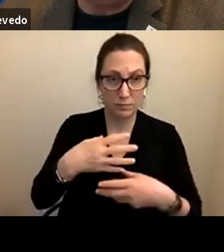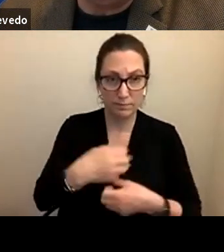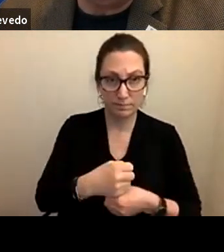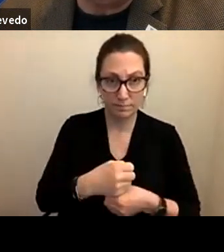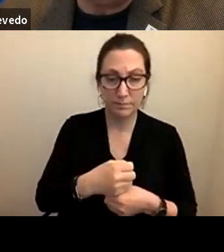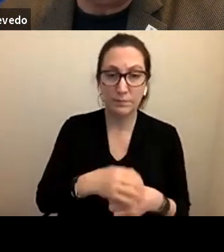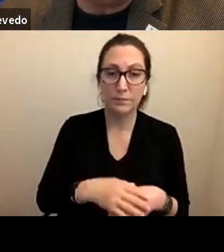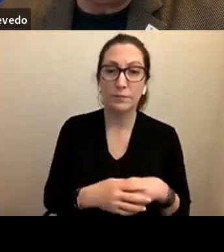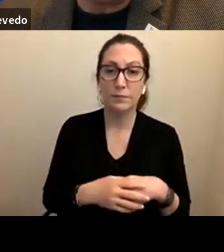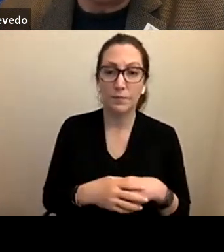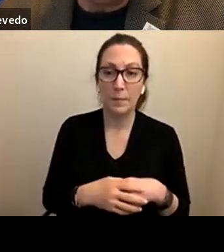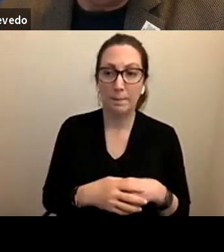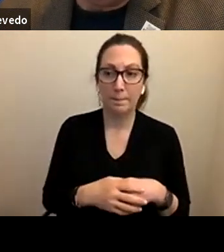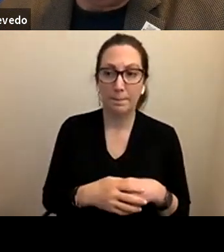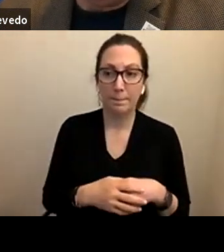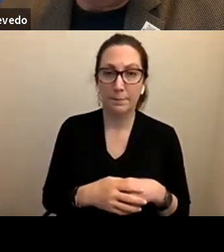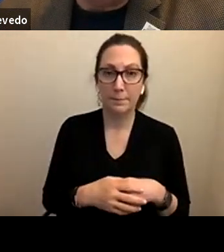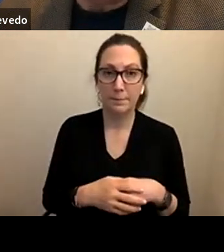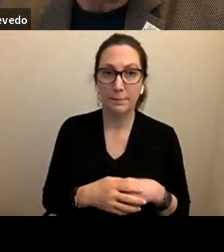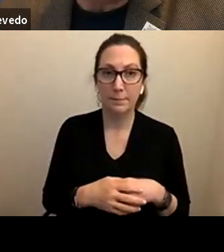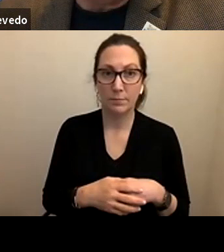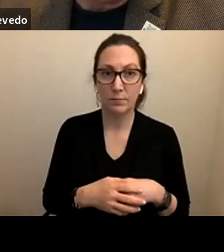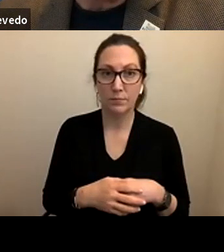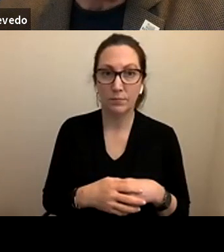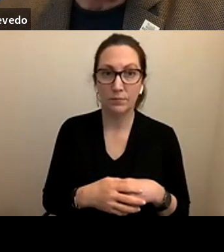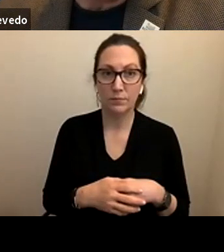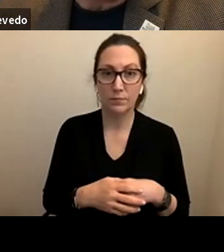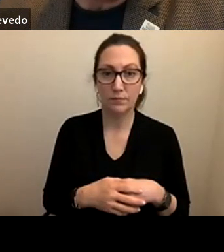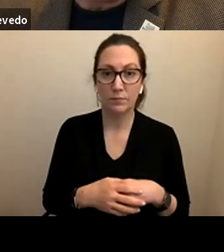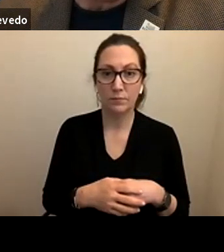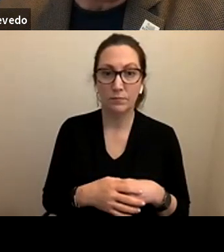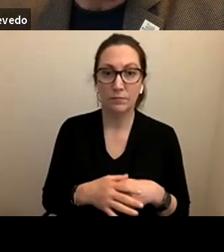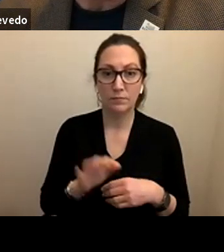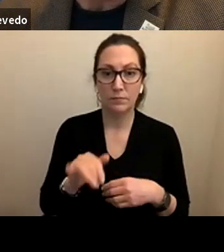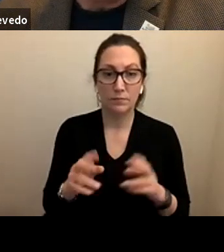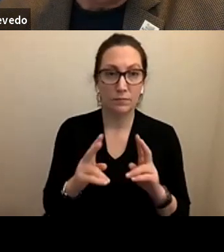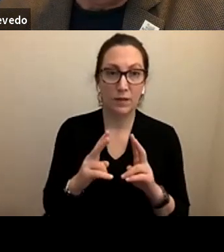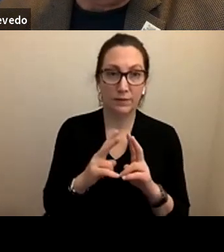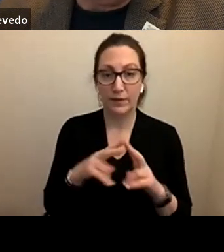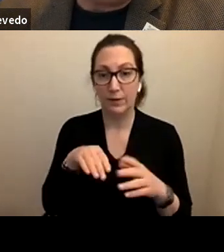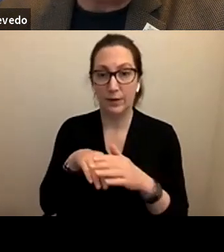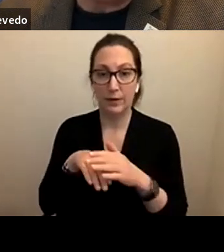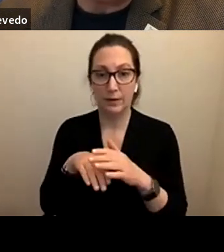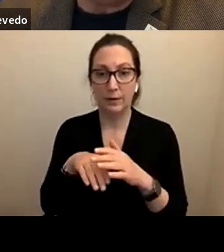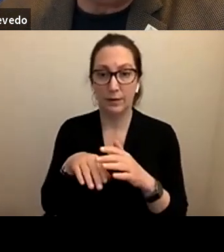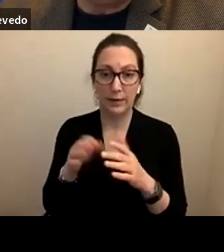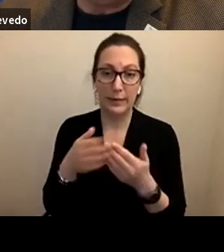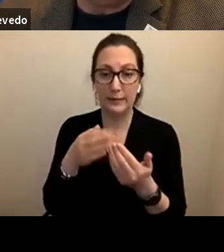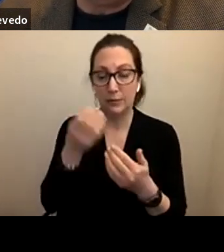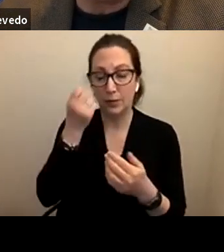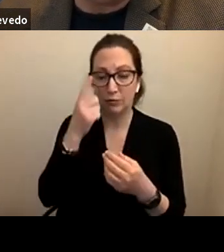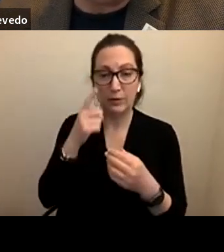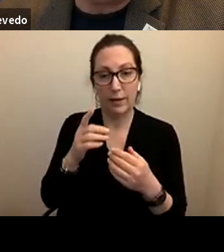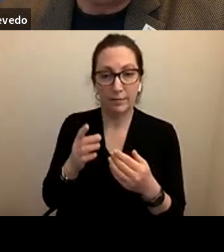in a very accessible way to non-lawyers. And precisely for that